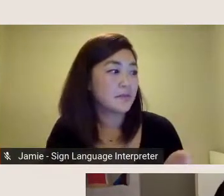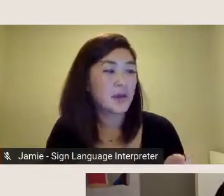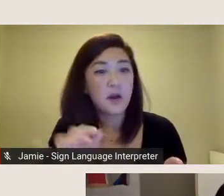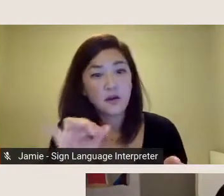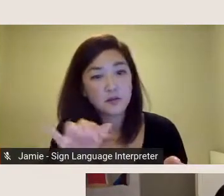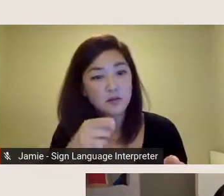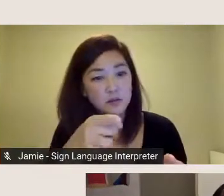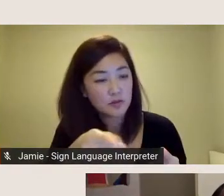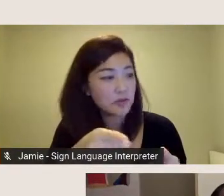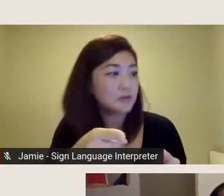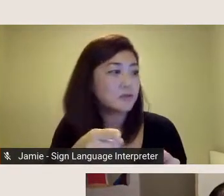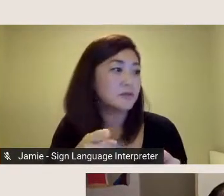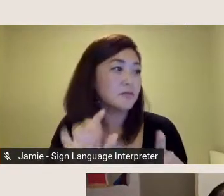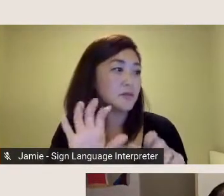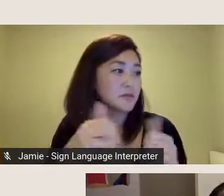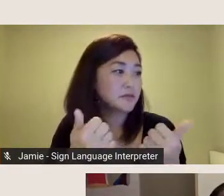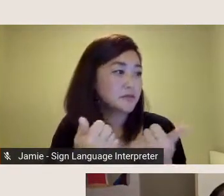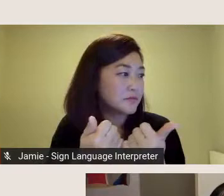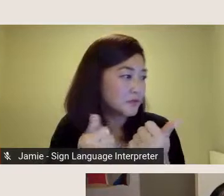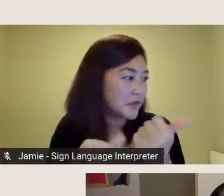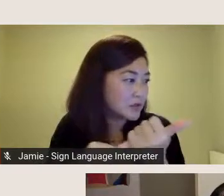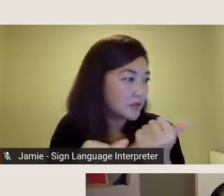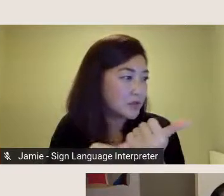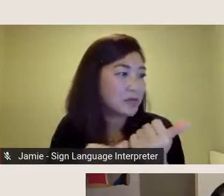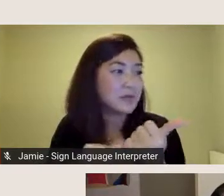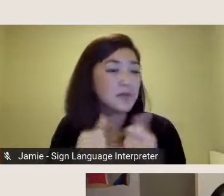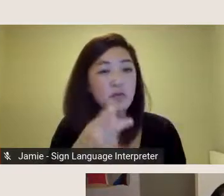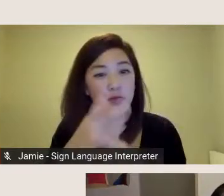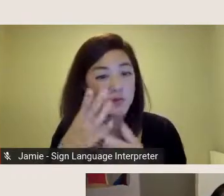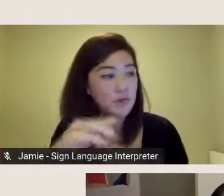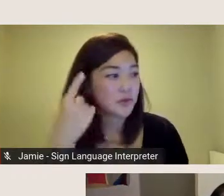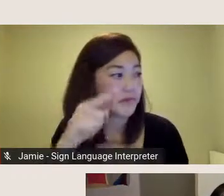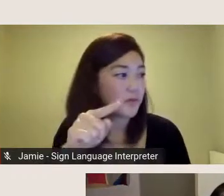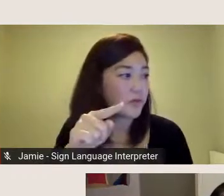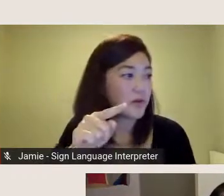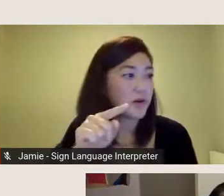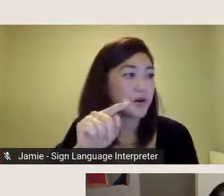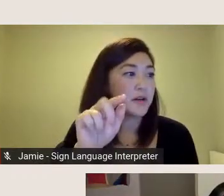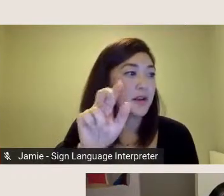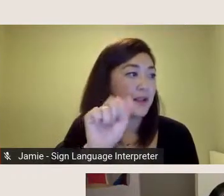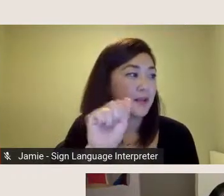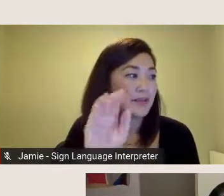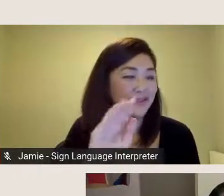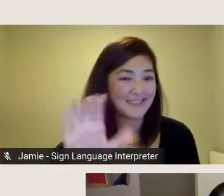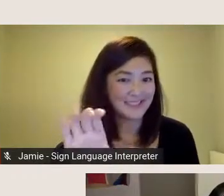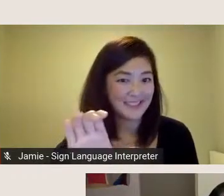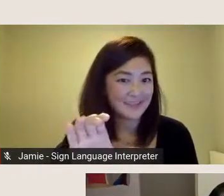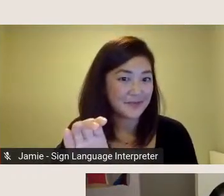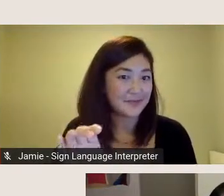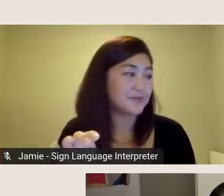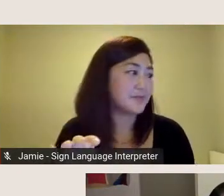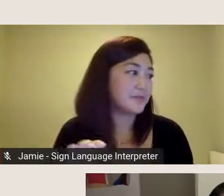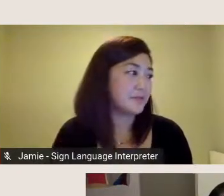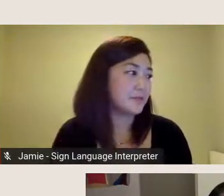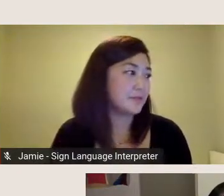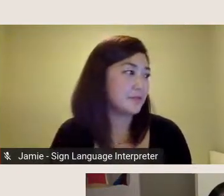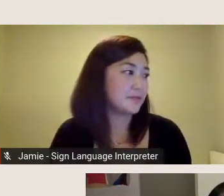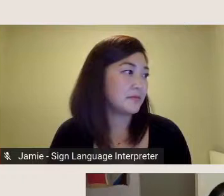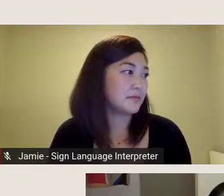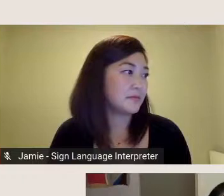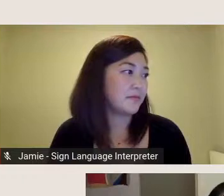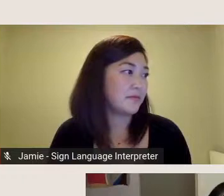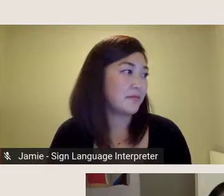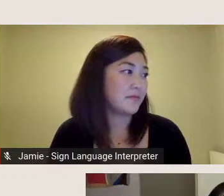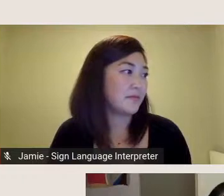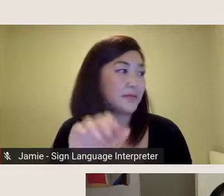associate producer for ABC News, 2020, and Primetime. And Cyrus Marcus Ware is a Vanier scholar, visual artist,